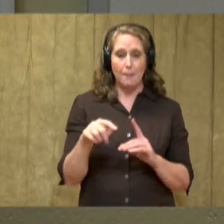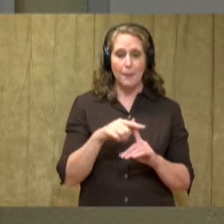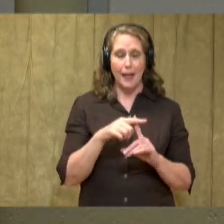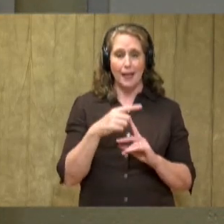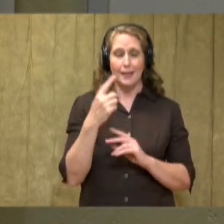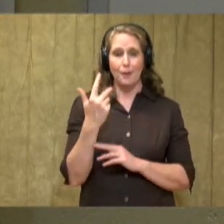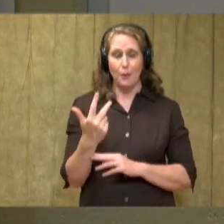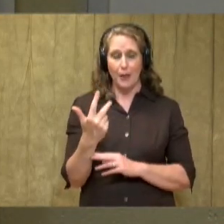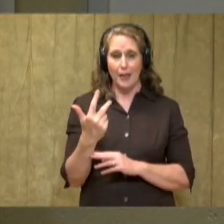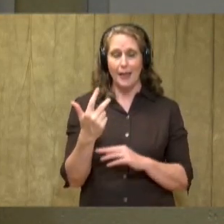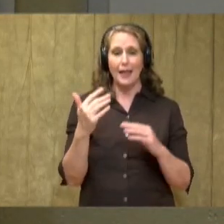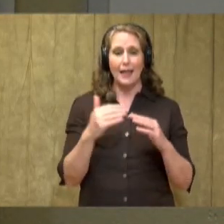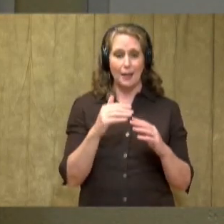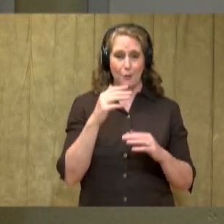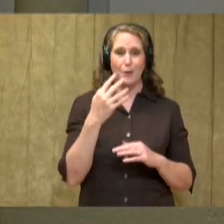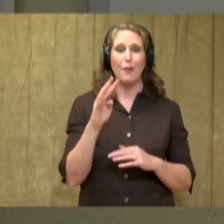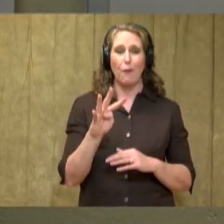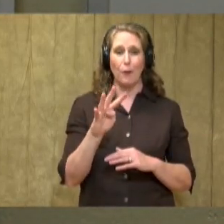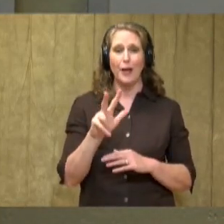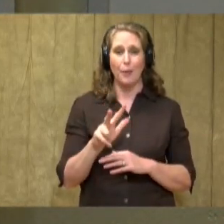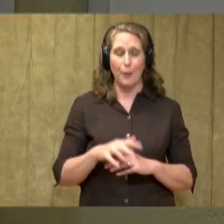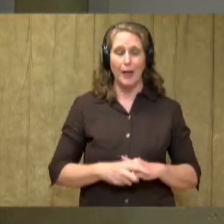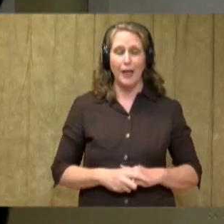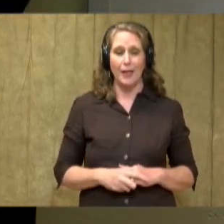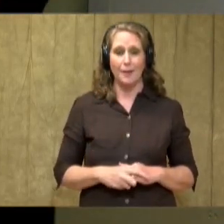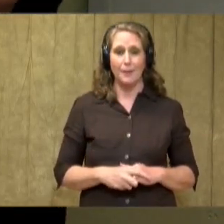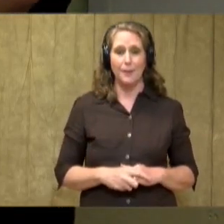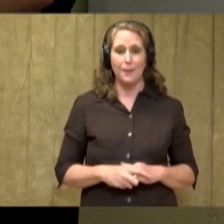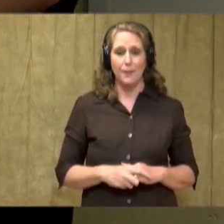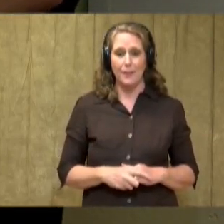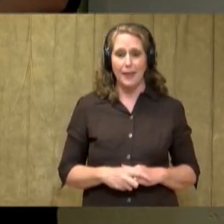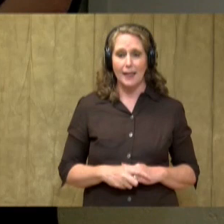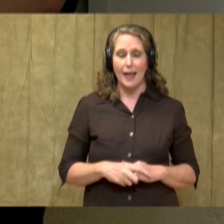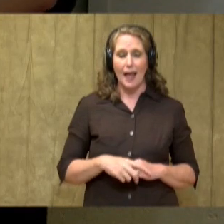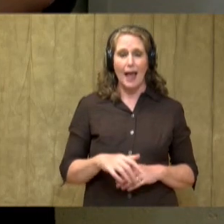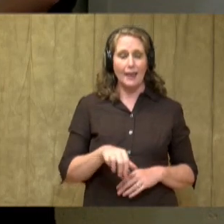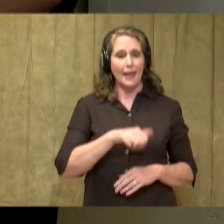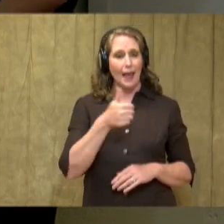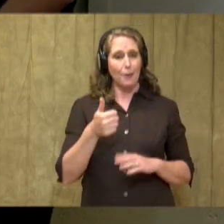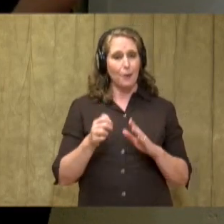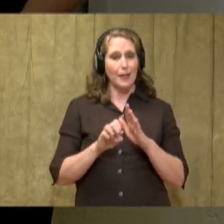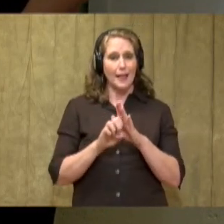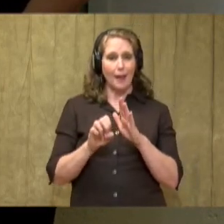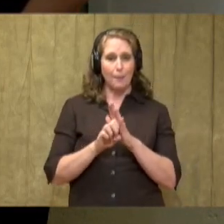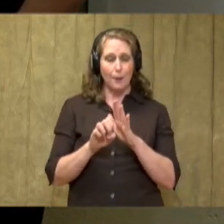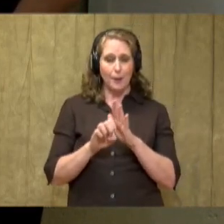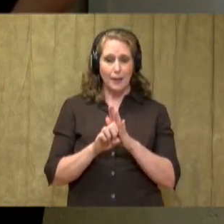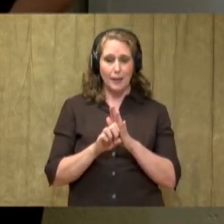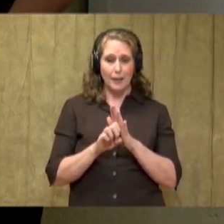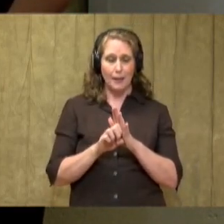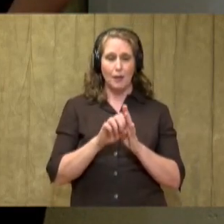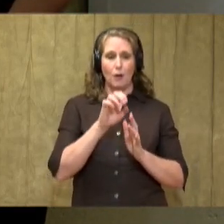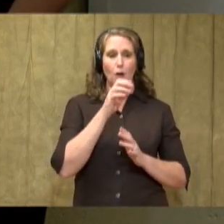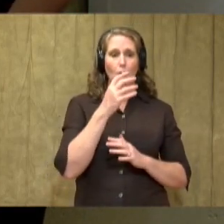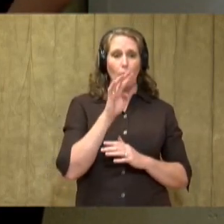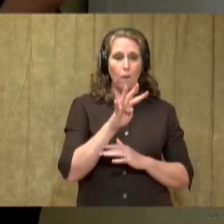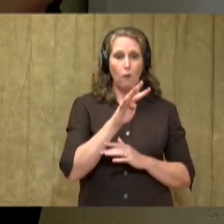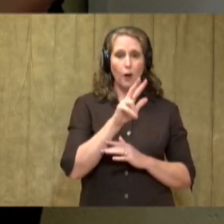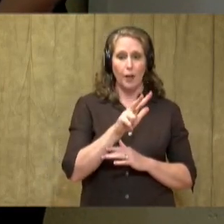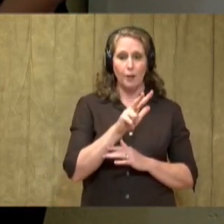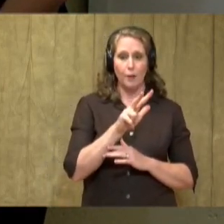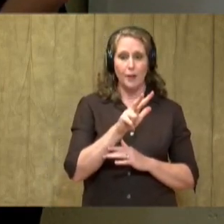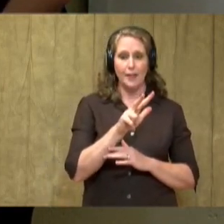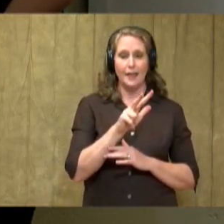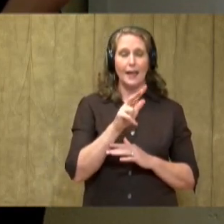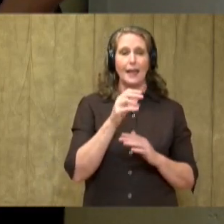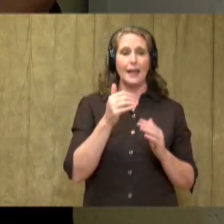plus 3 is 43. All right, looking at this one, 43 is 3